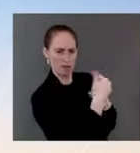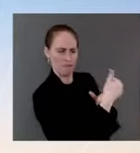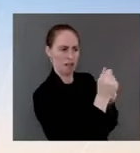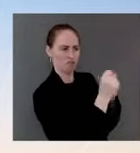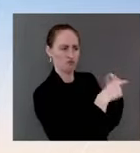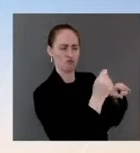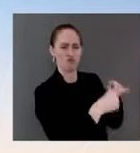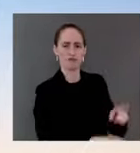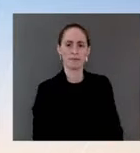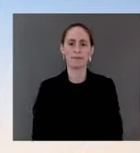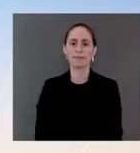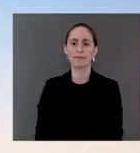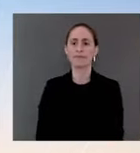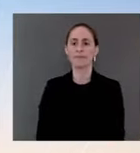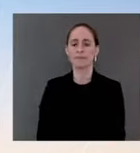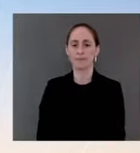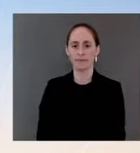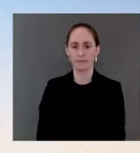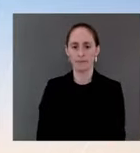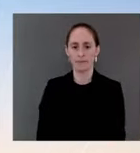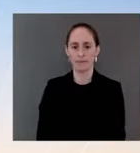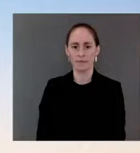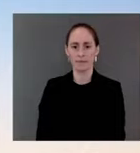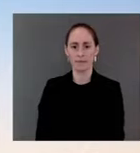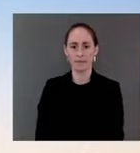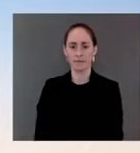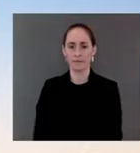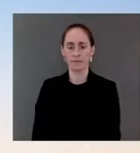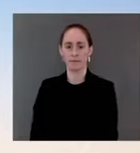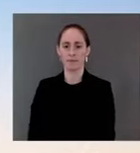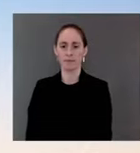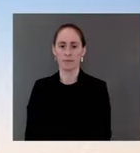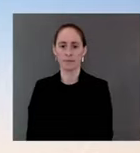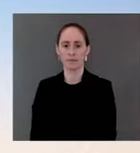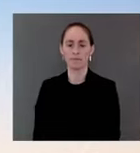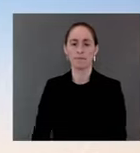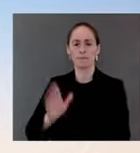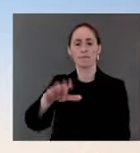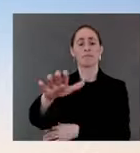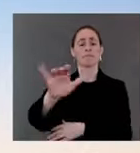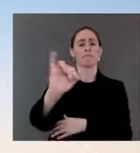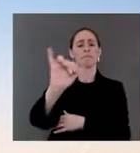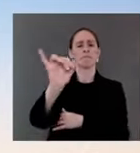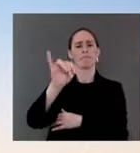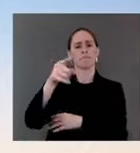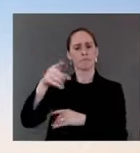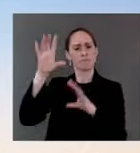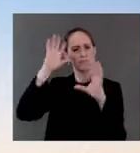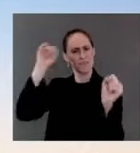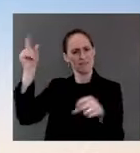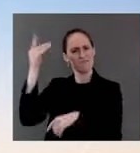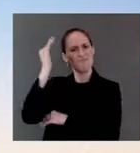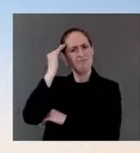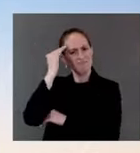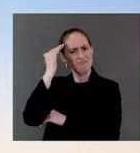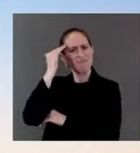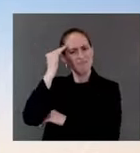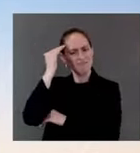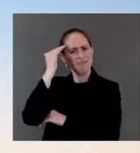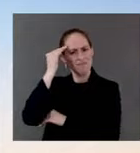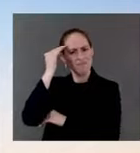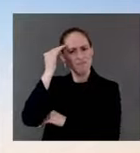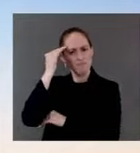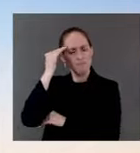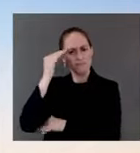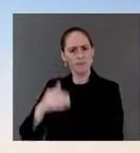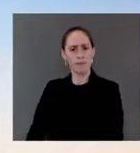has obviously been at former Senator Dole's funeral for the majority of the day, but we will be issuing a statement in his name. We naturally wanted